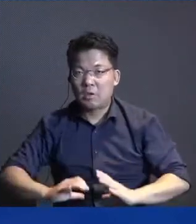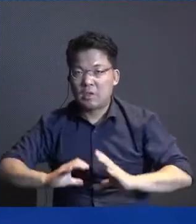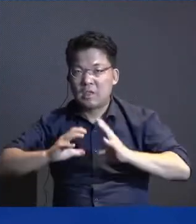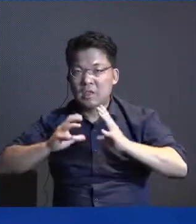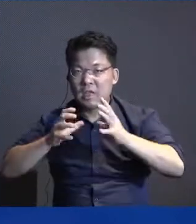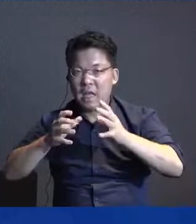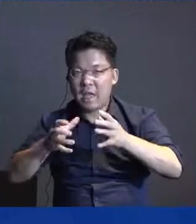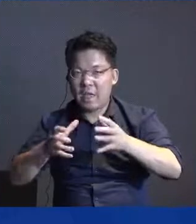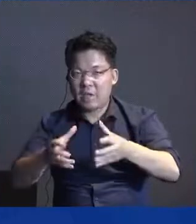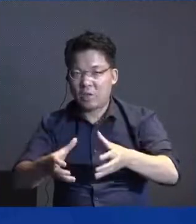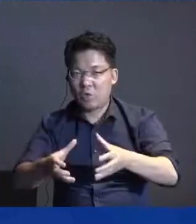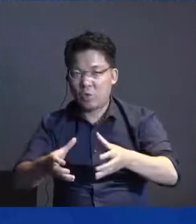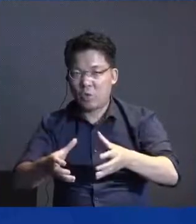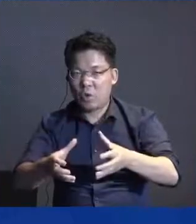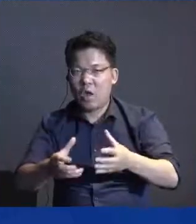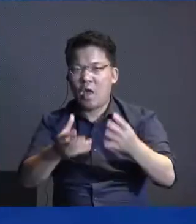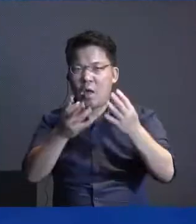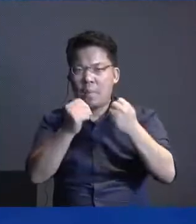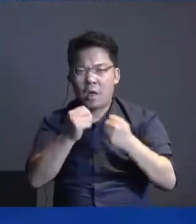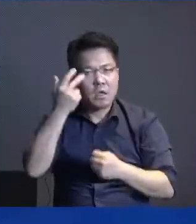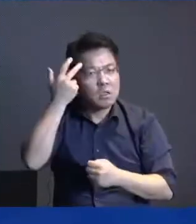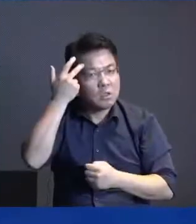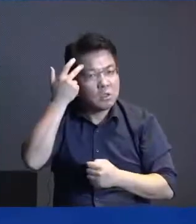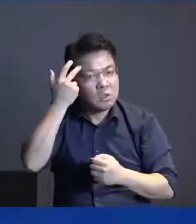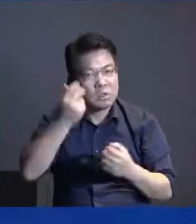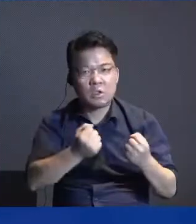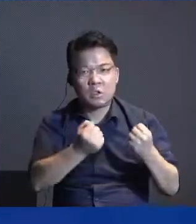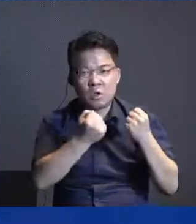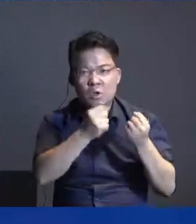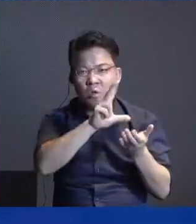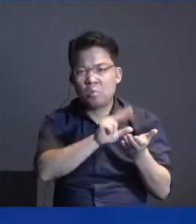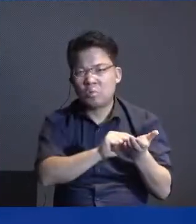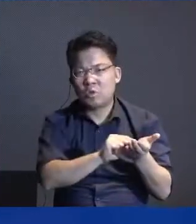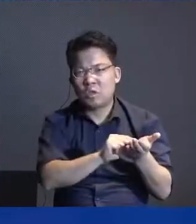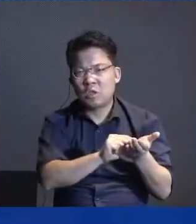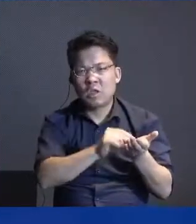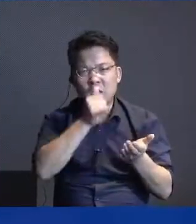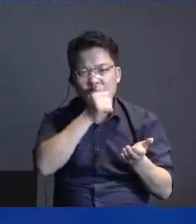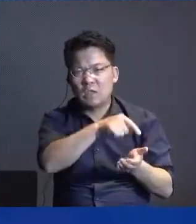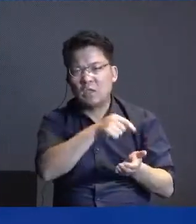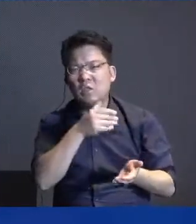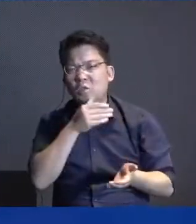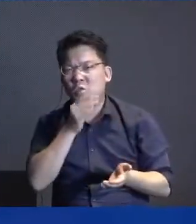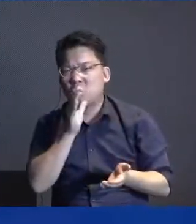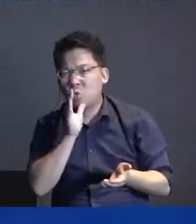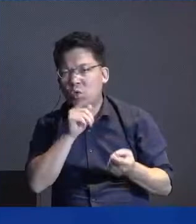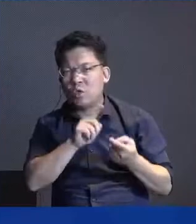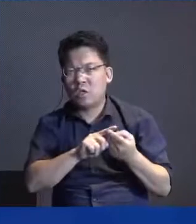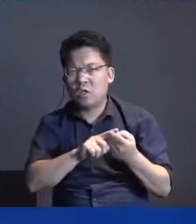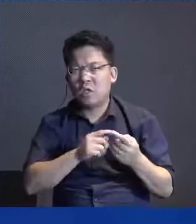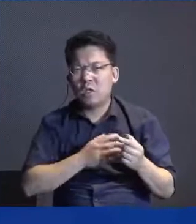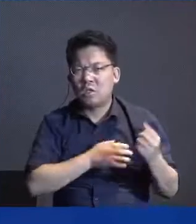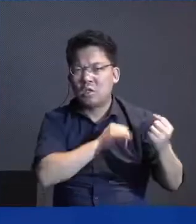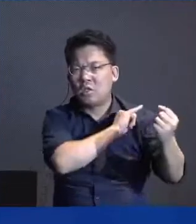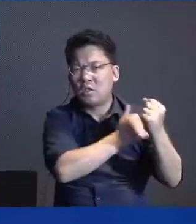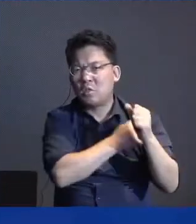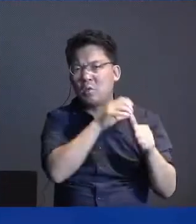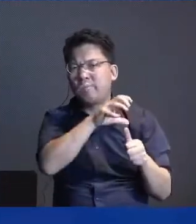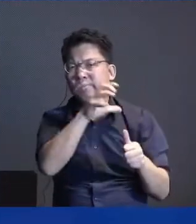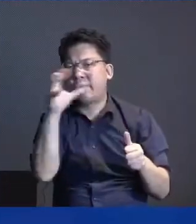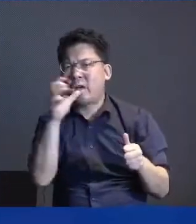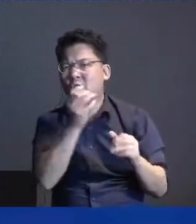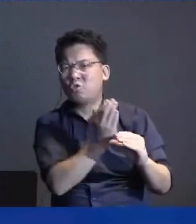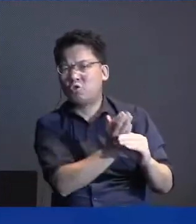people with mental health challenges are deprived of their right to be treated